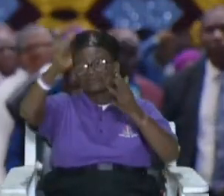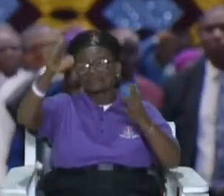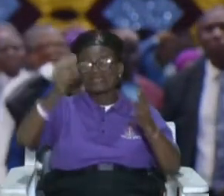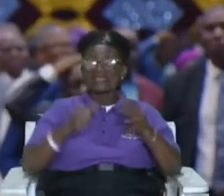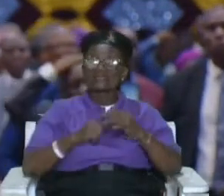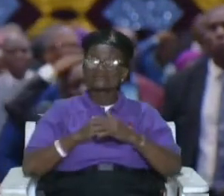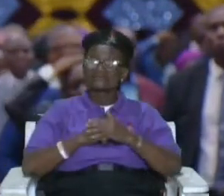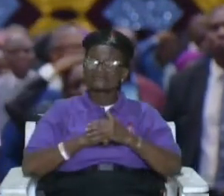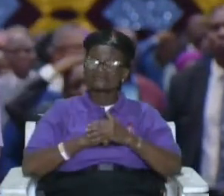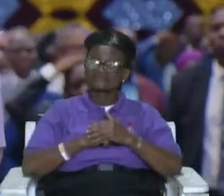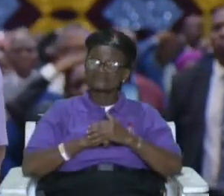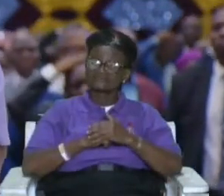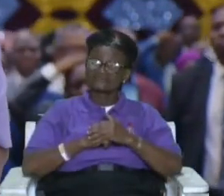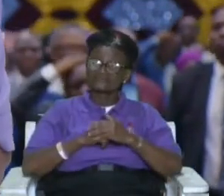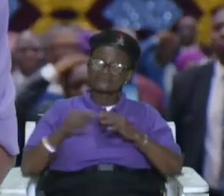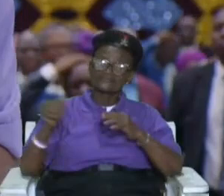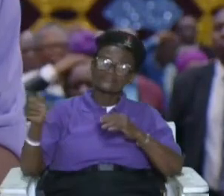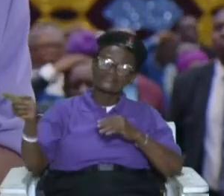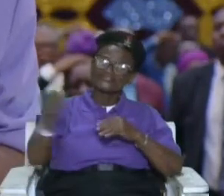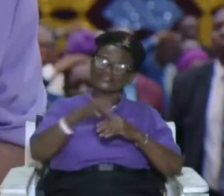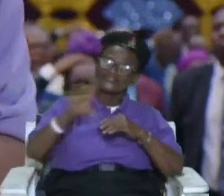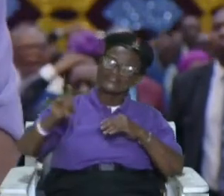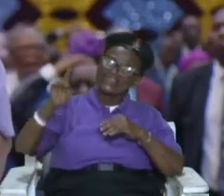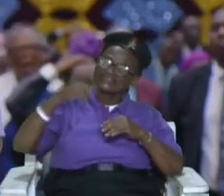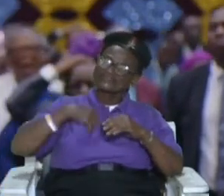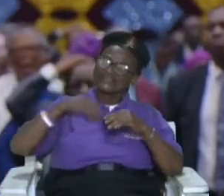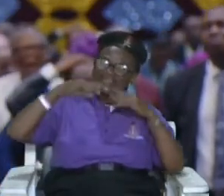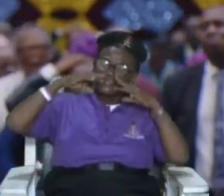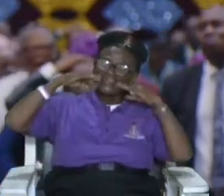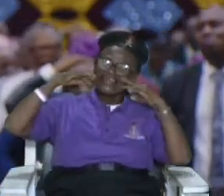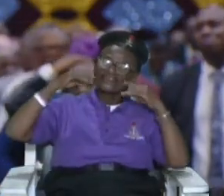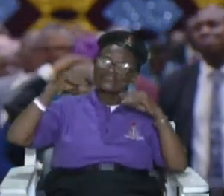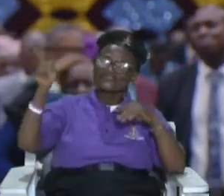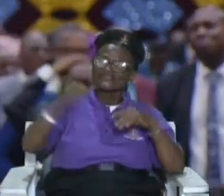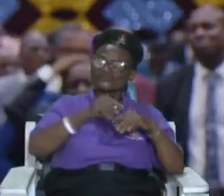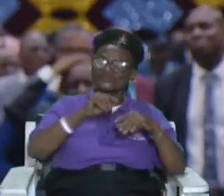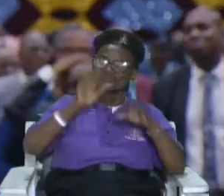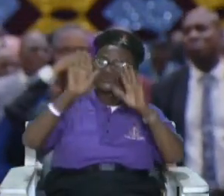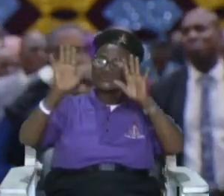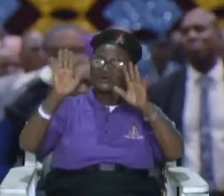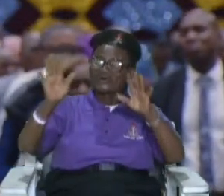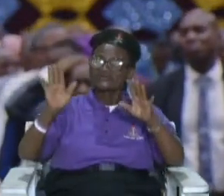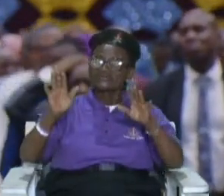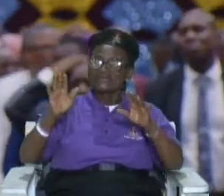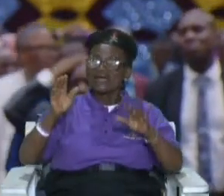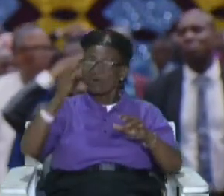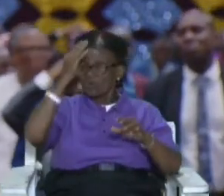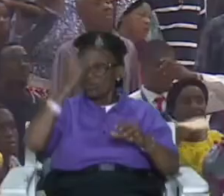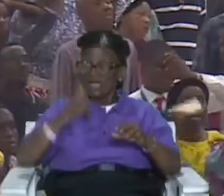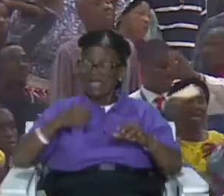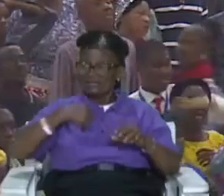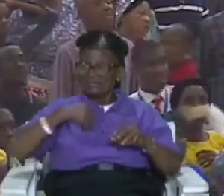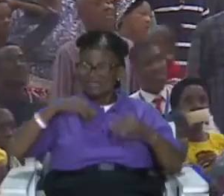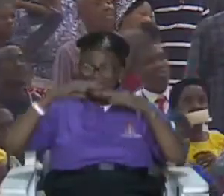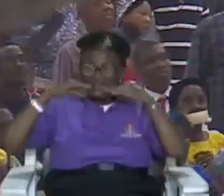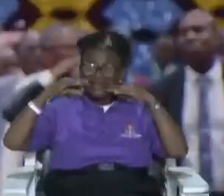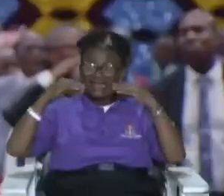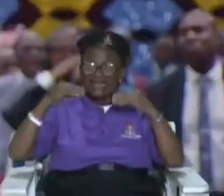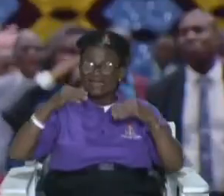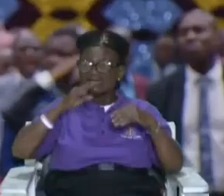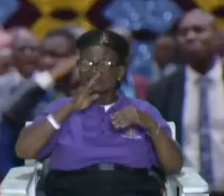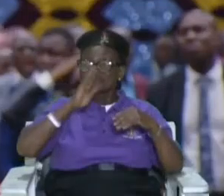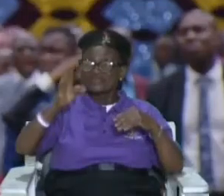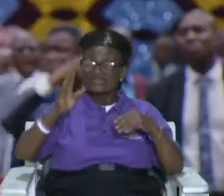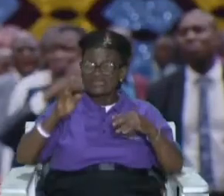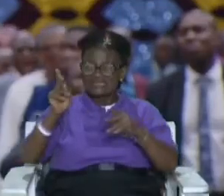You find me laughing. You wonder why I'm laughing. Please be careful of the fellow in front of you, because God asks you